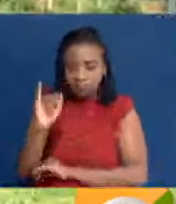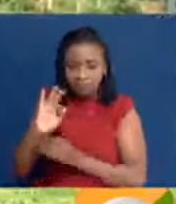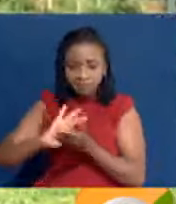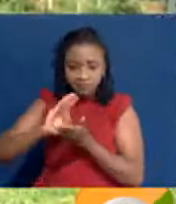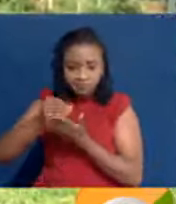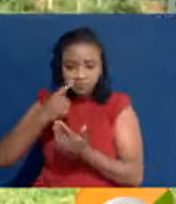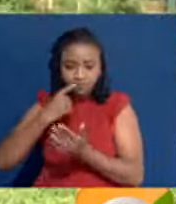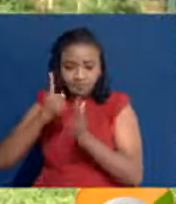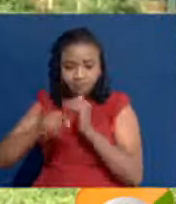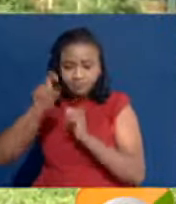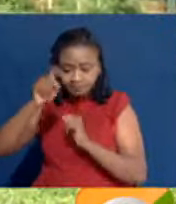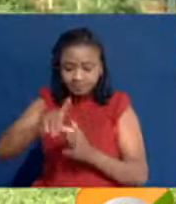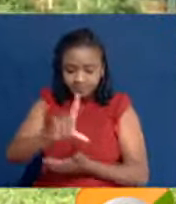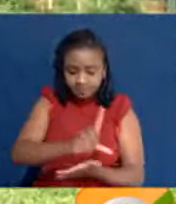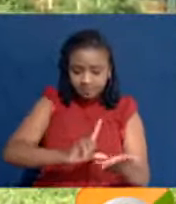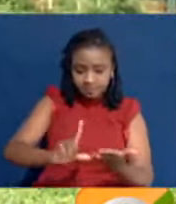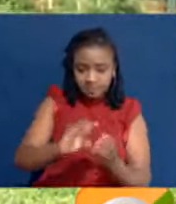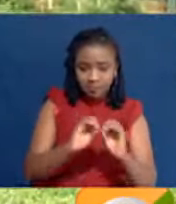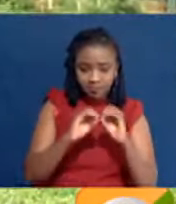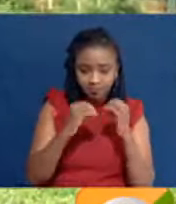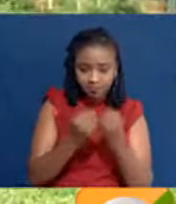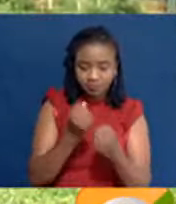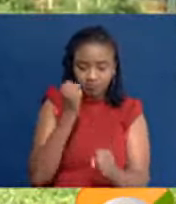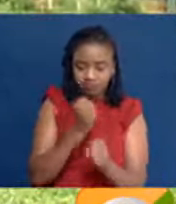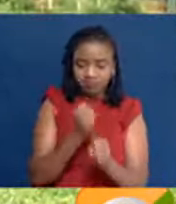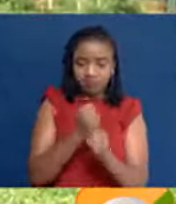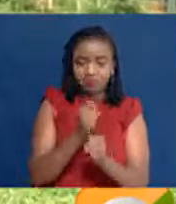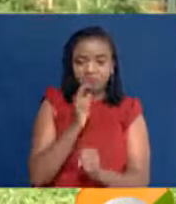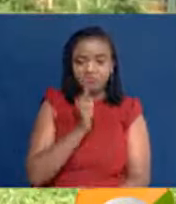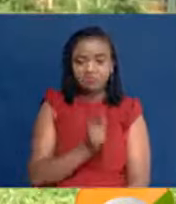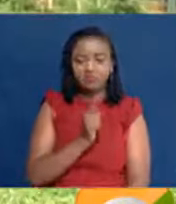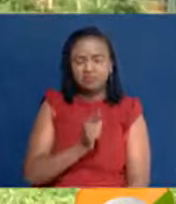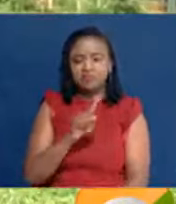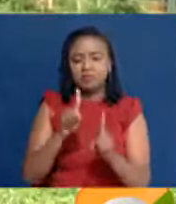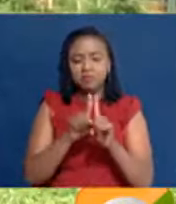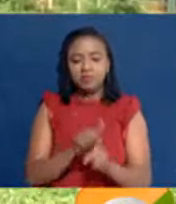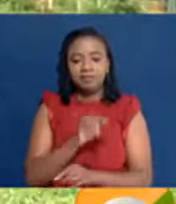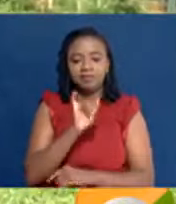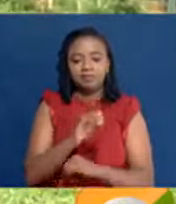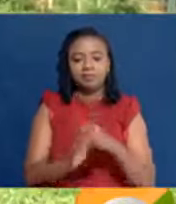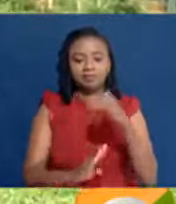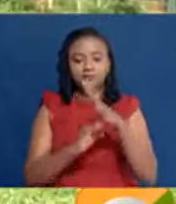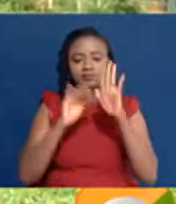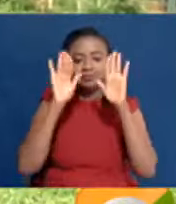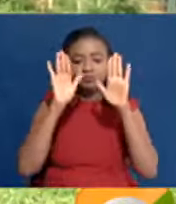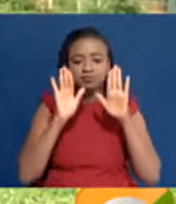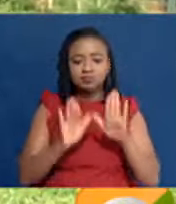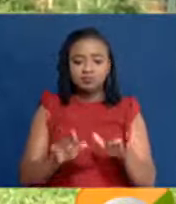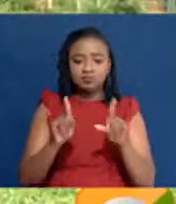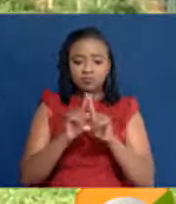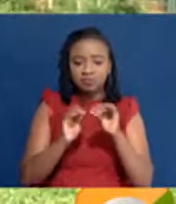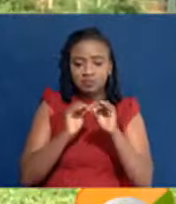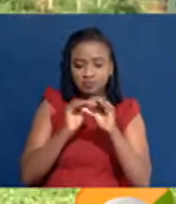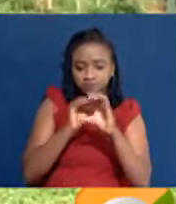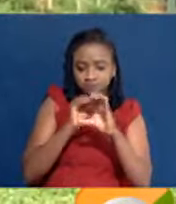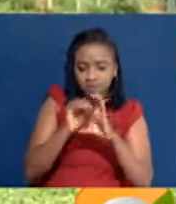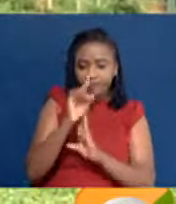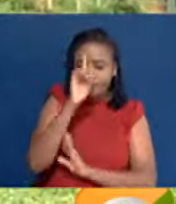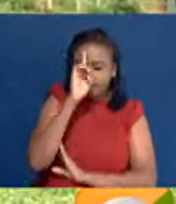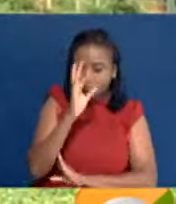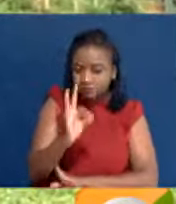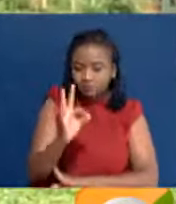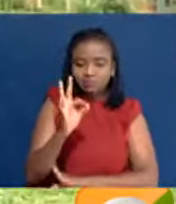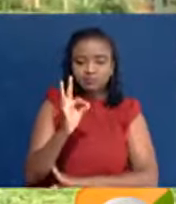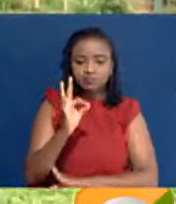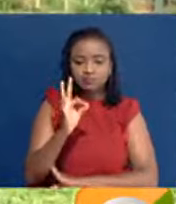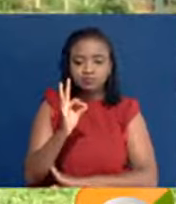will really be done by local organizations. So that's important. And of course, investing in the protection of critical landscapes like the